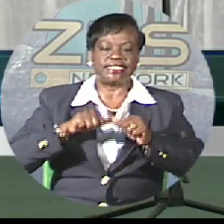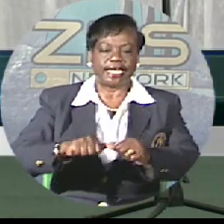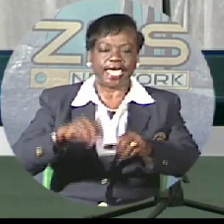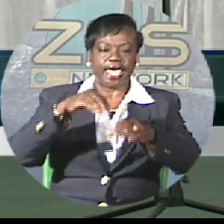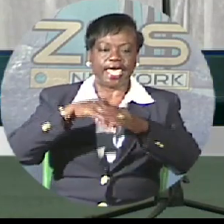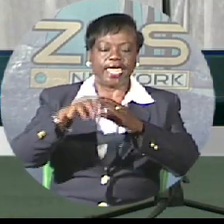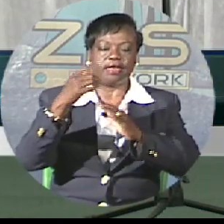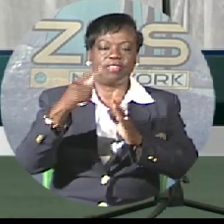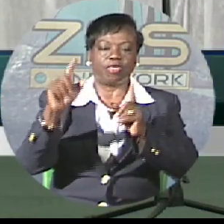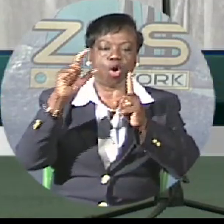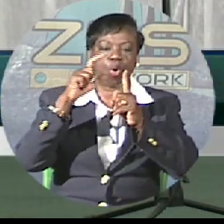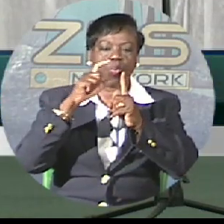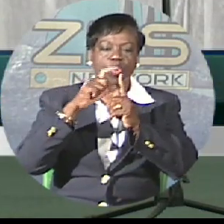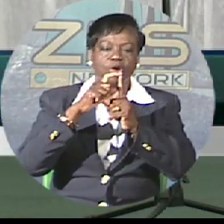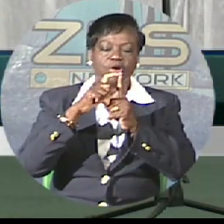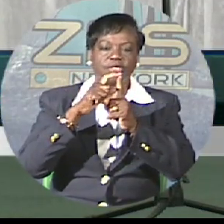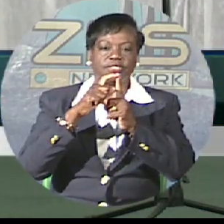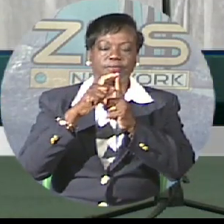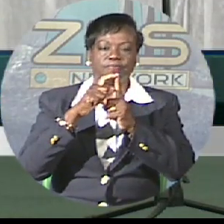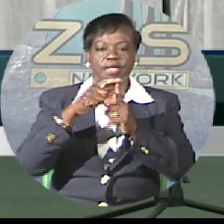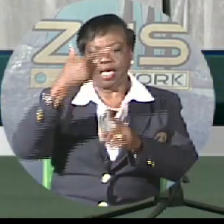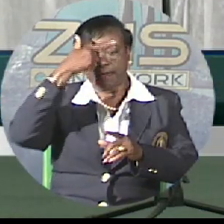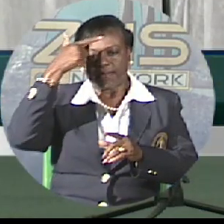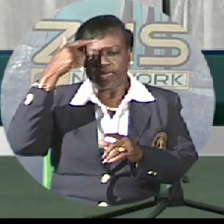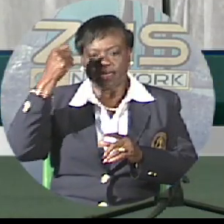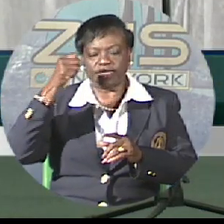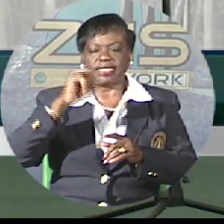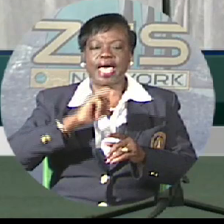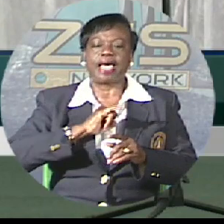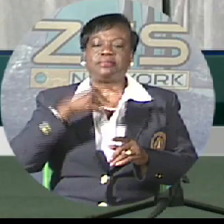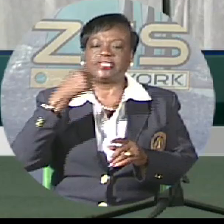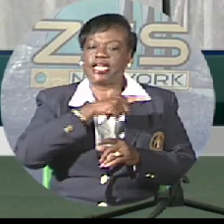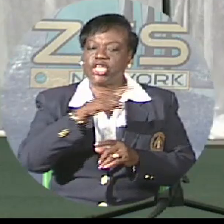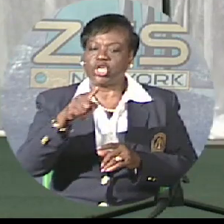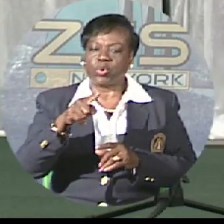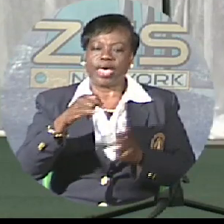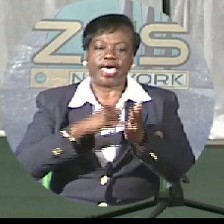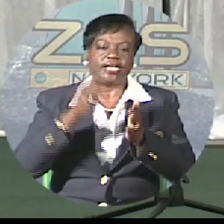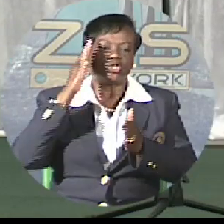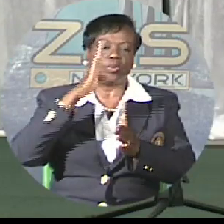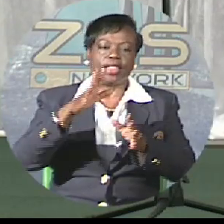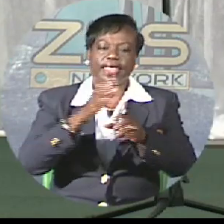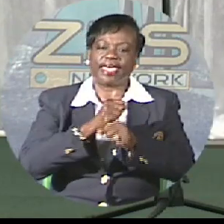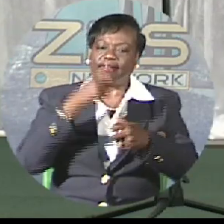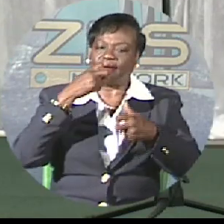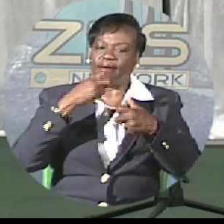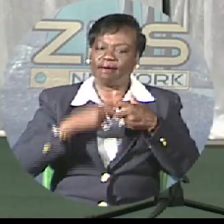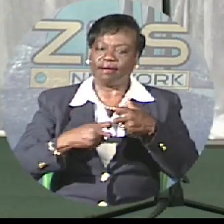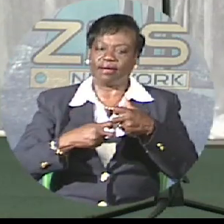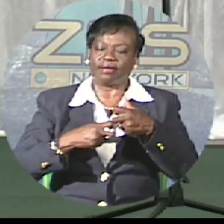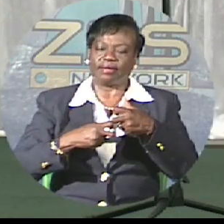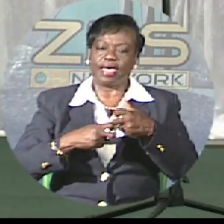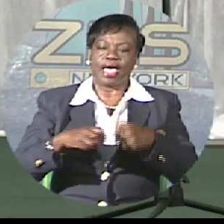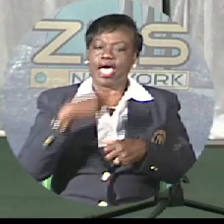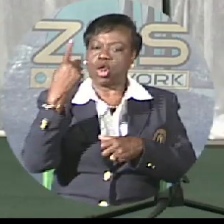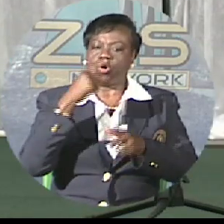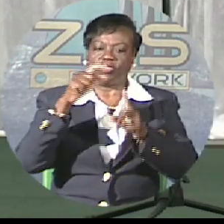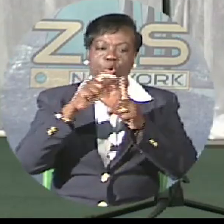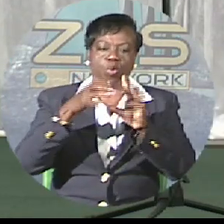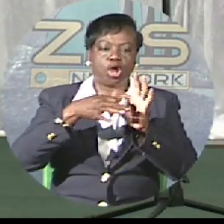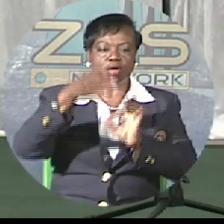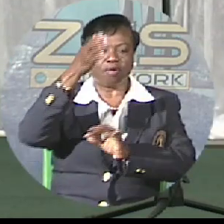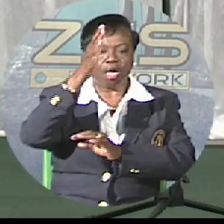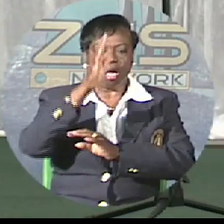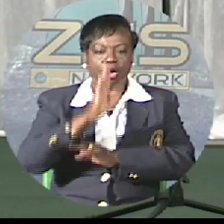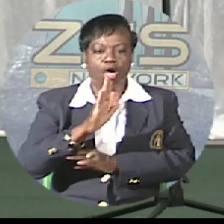in the Word. Because I'm telling you, it's going to get rough. And only the Word of God